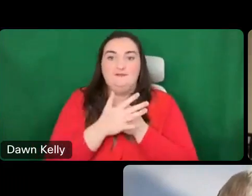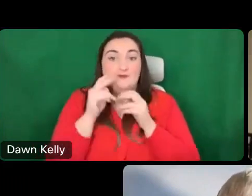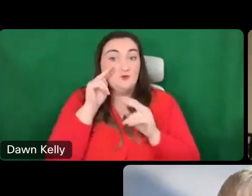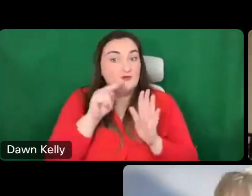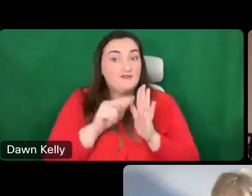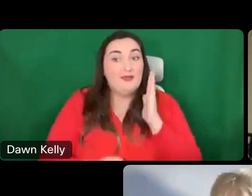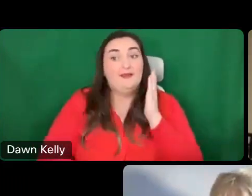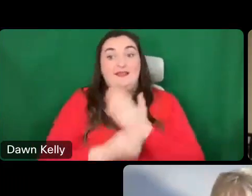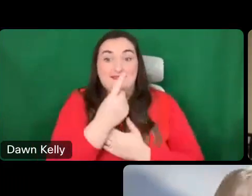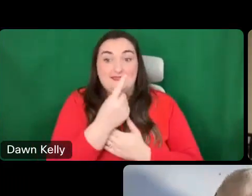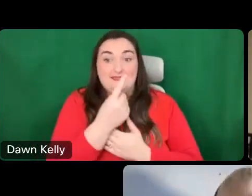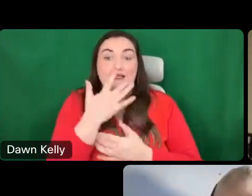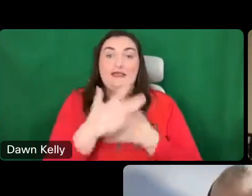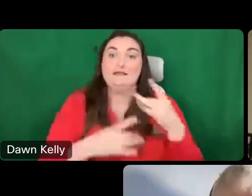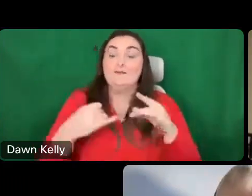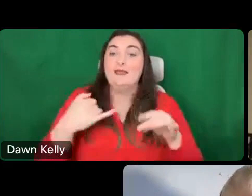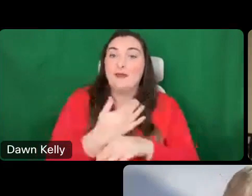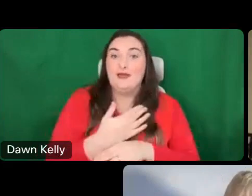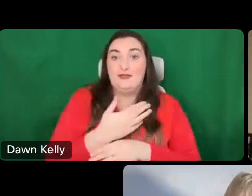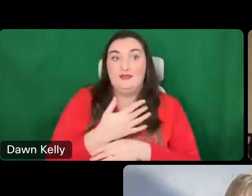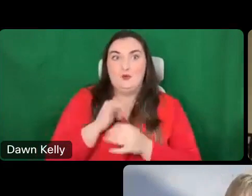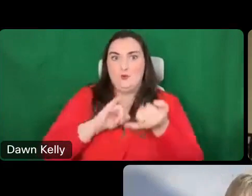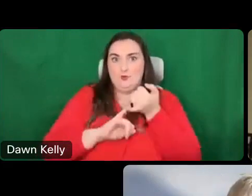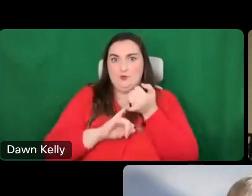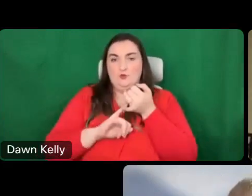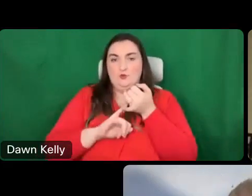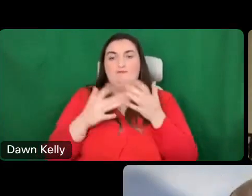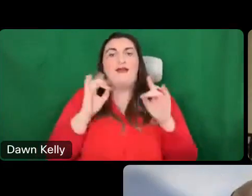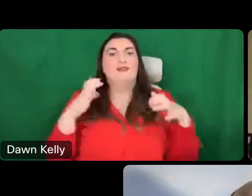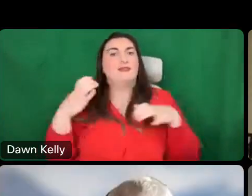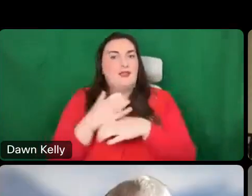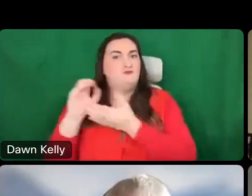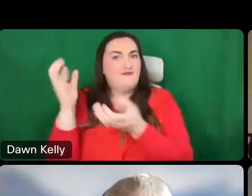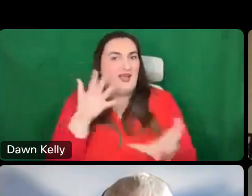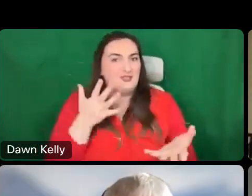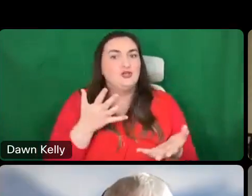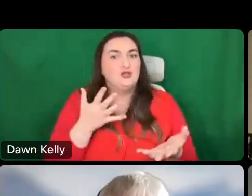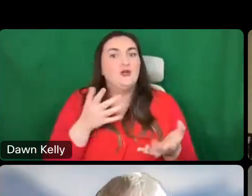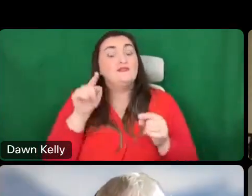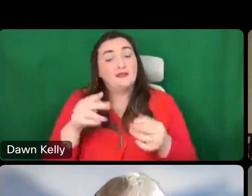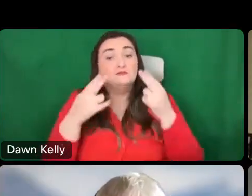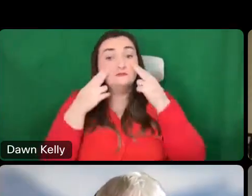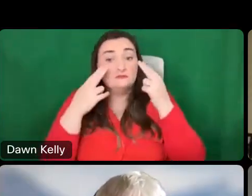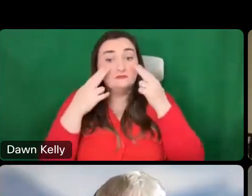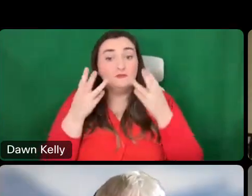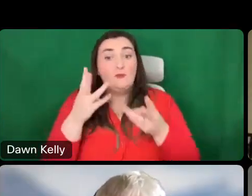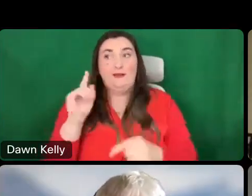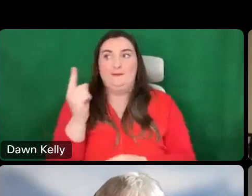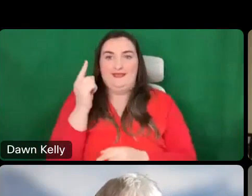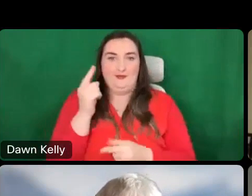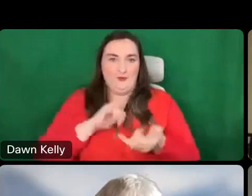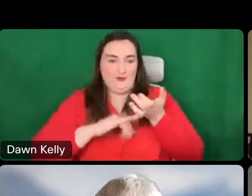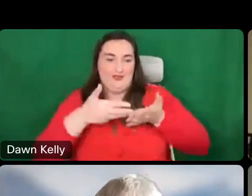notifiable incident is made by the principal healthcare provider or practitioner, which is generally going to be obviously the consultant,